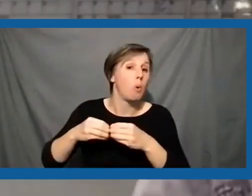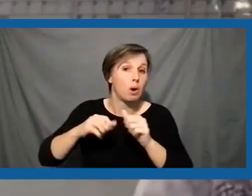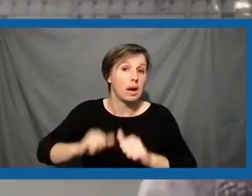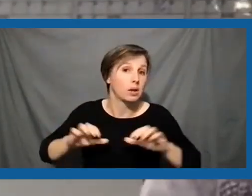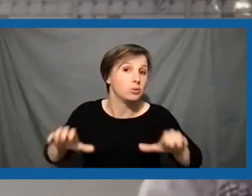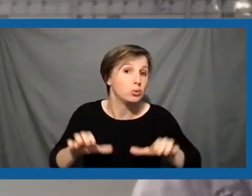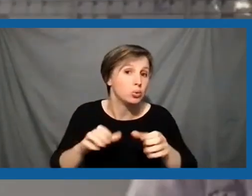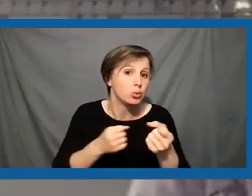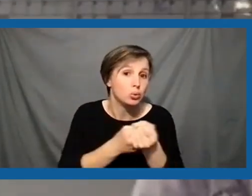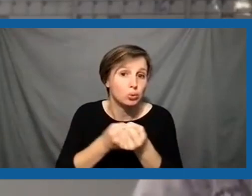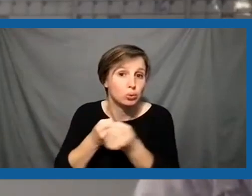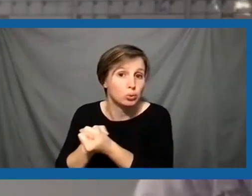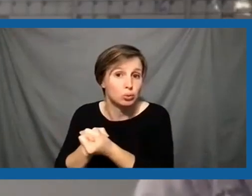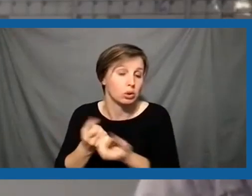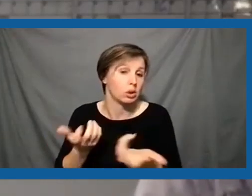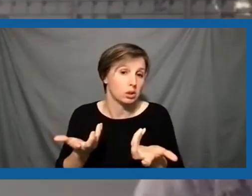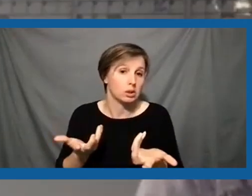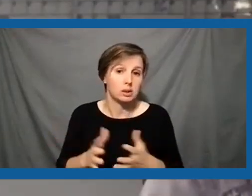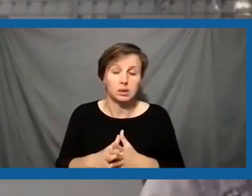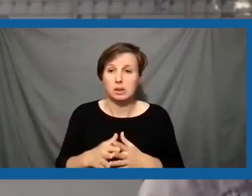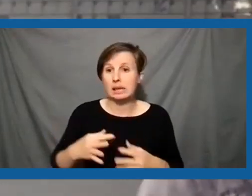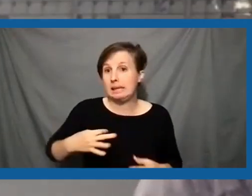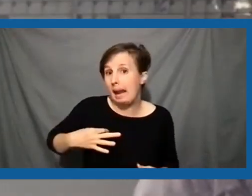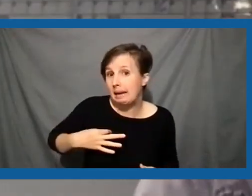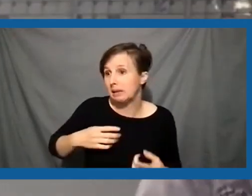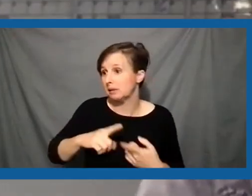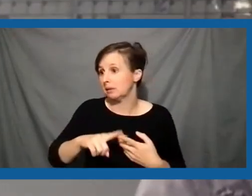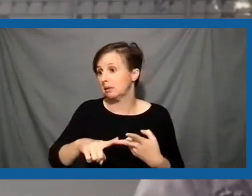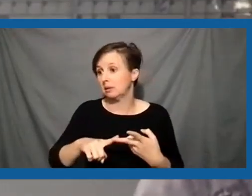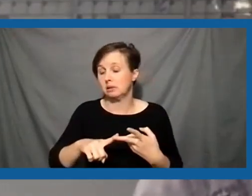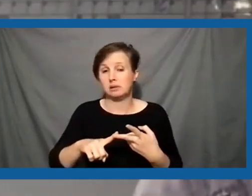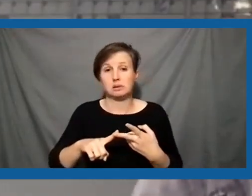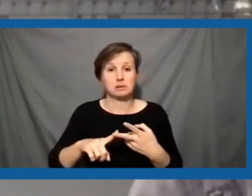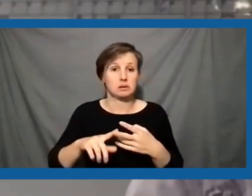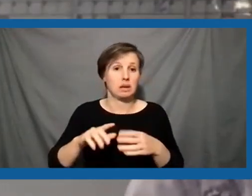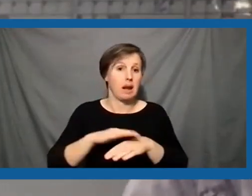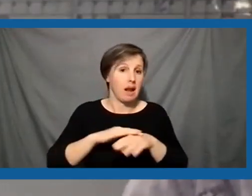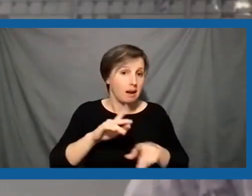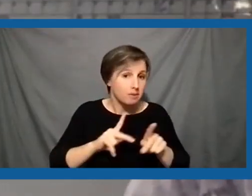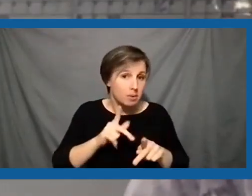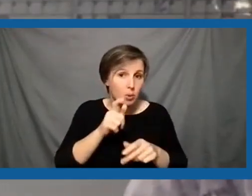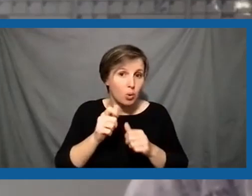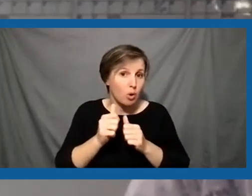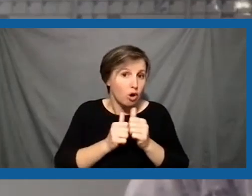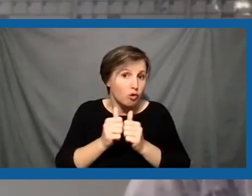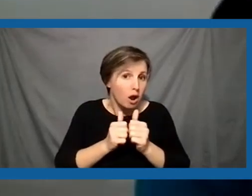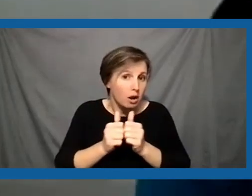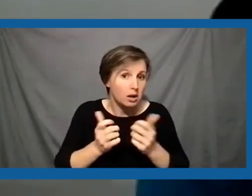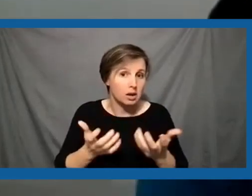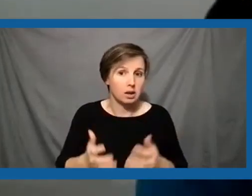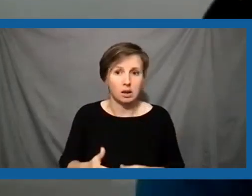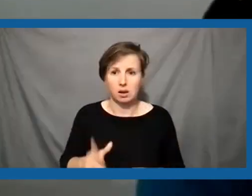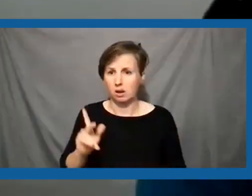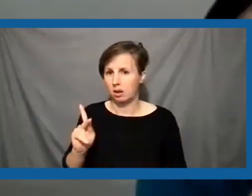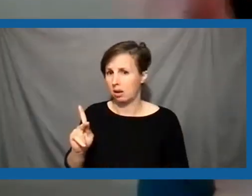done to support candidates or Native people running? I can say